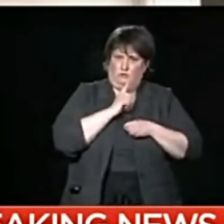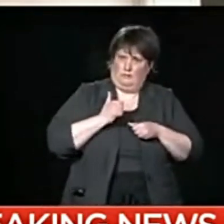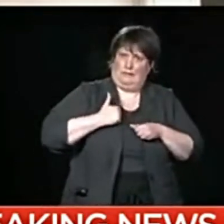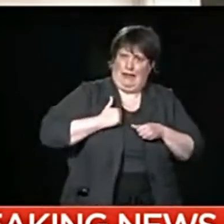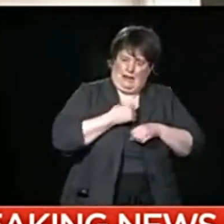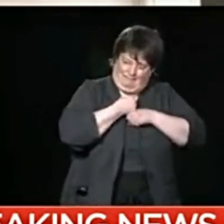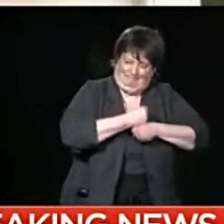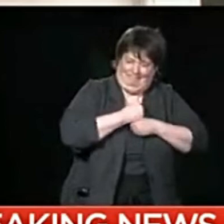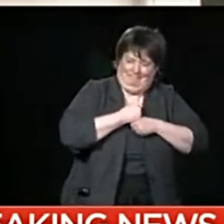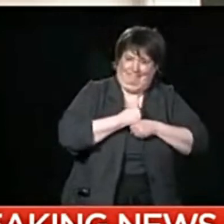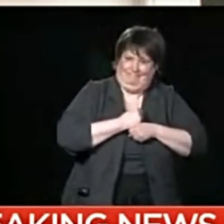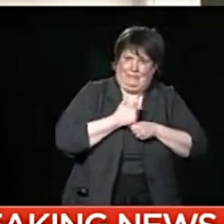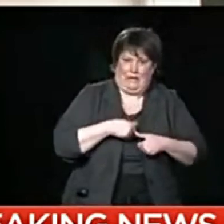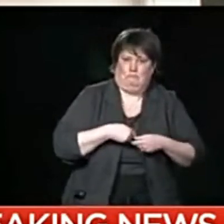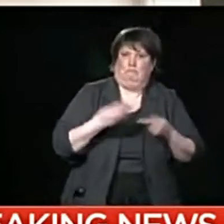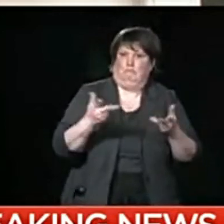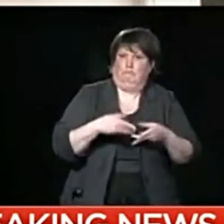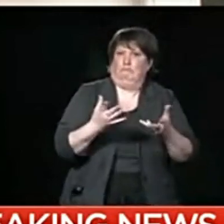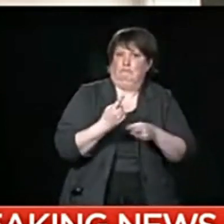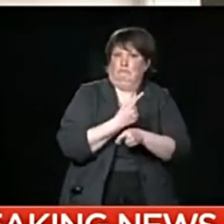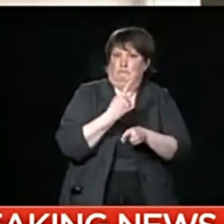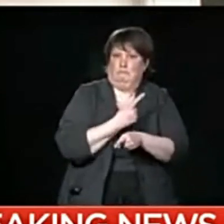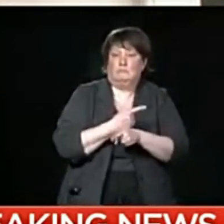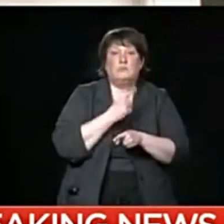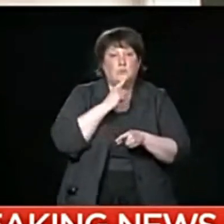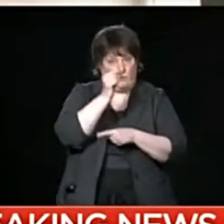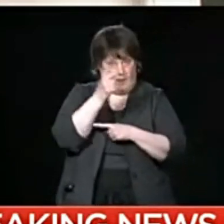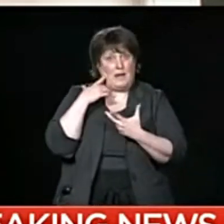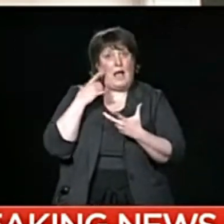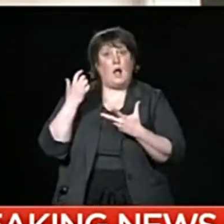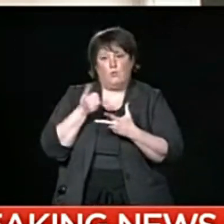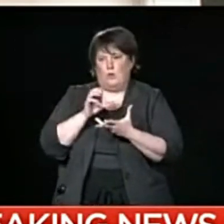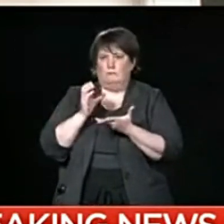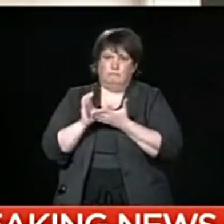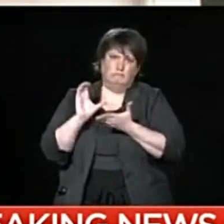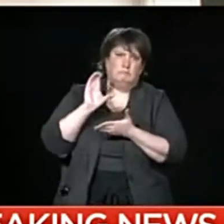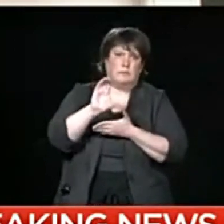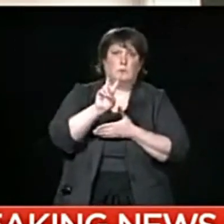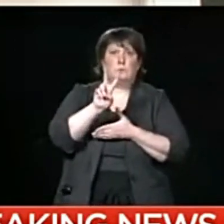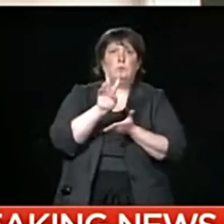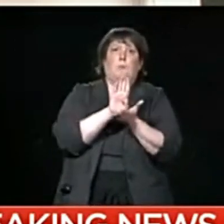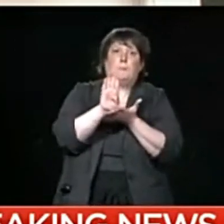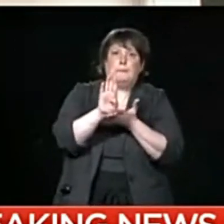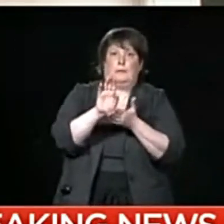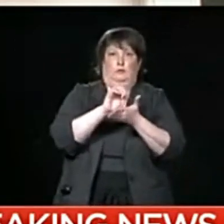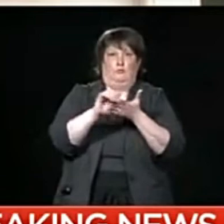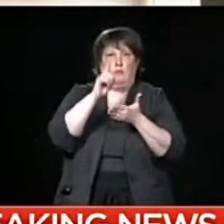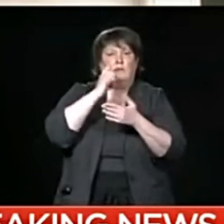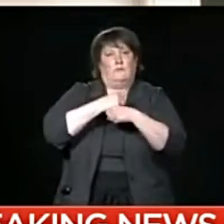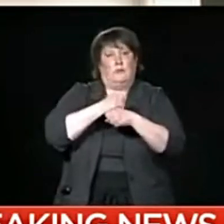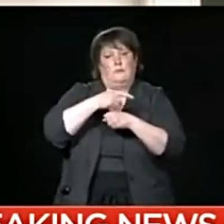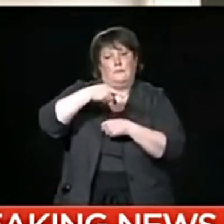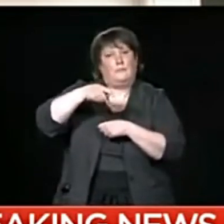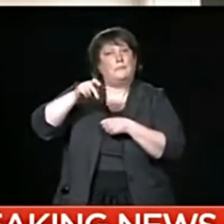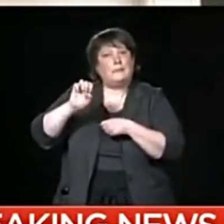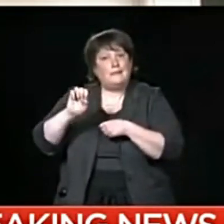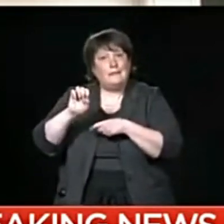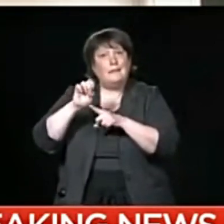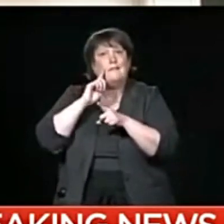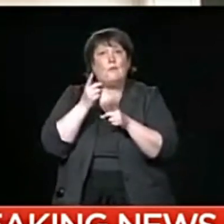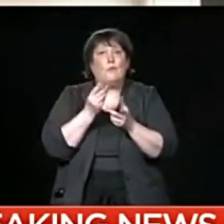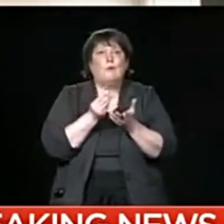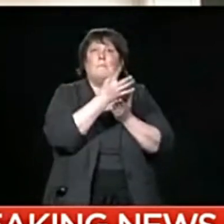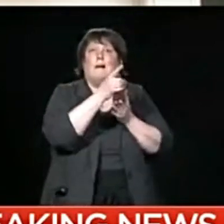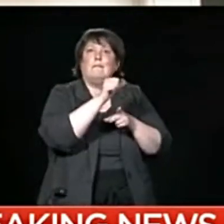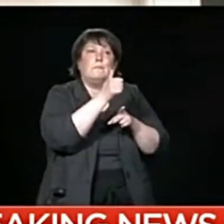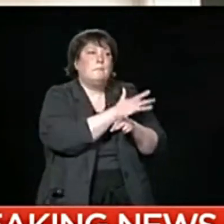up. That's why our government is also allocating $2 billion to purchase protective personal equipment, including for bulk